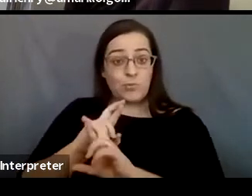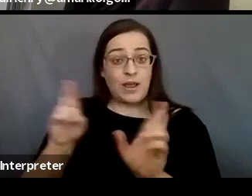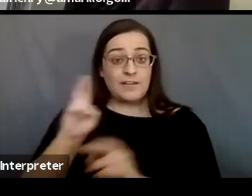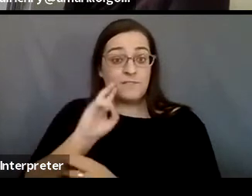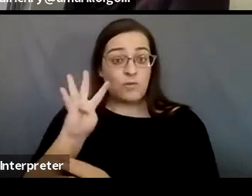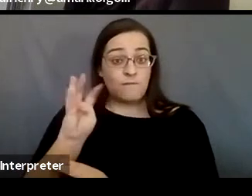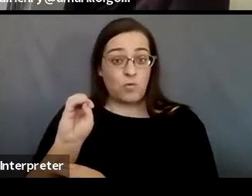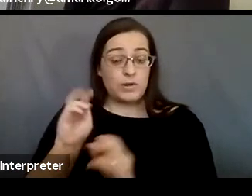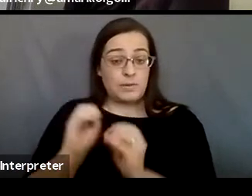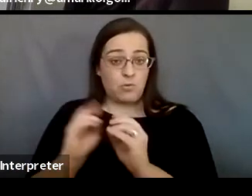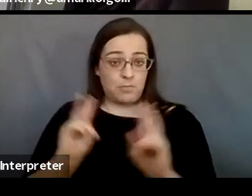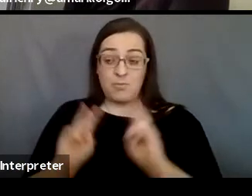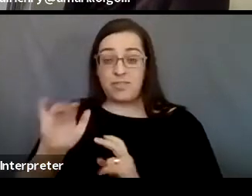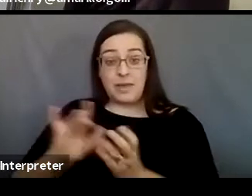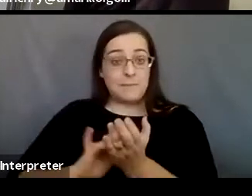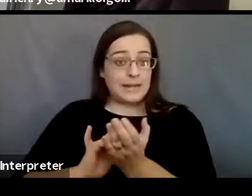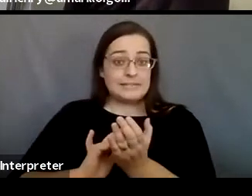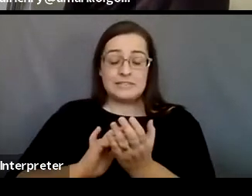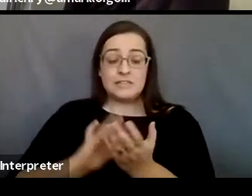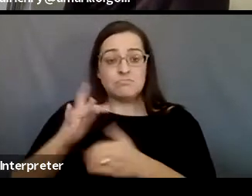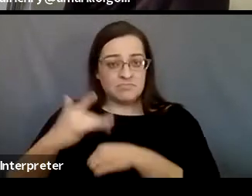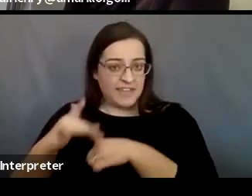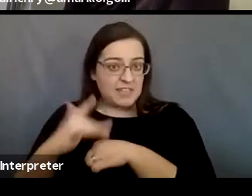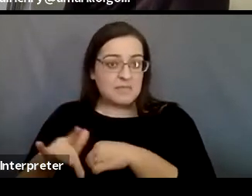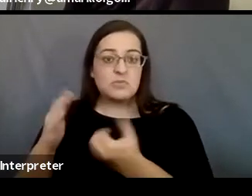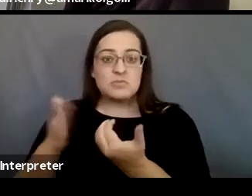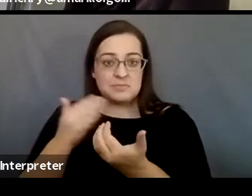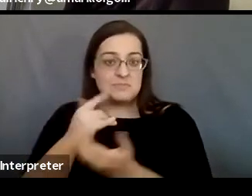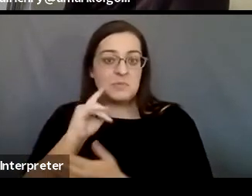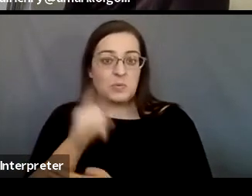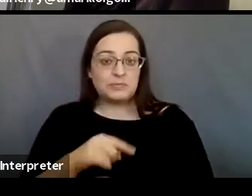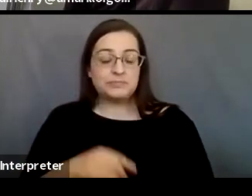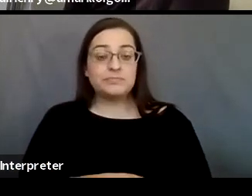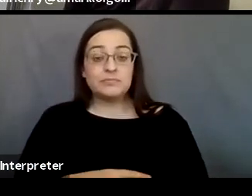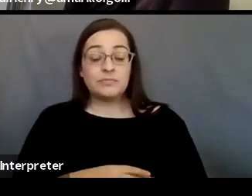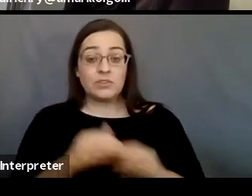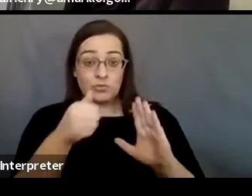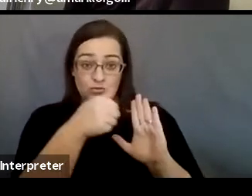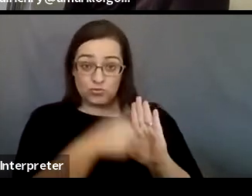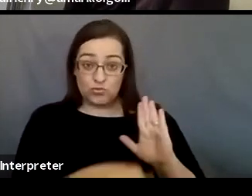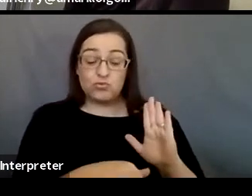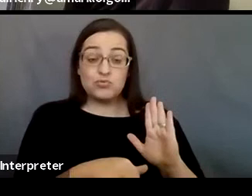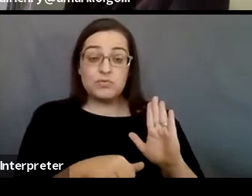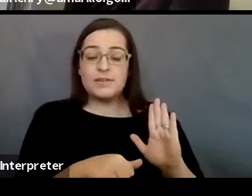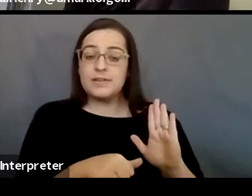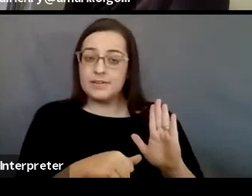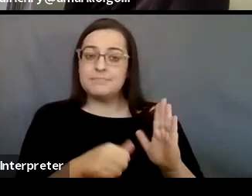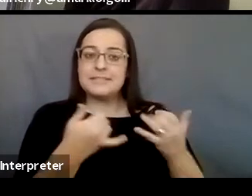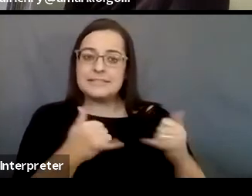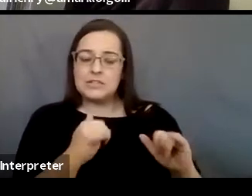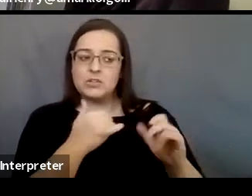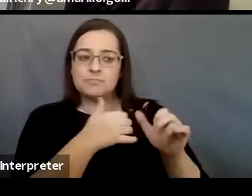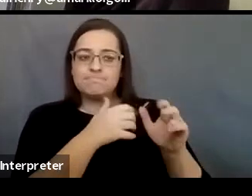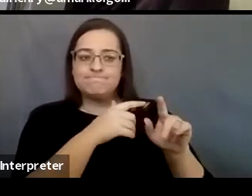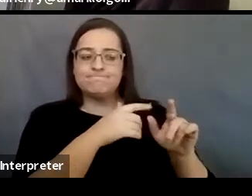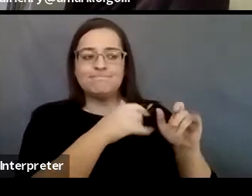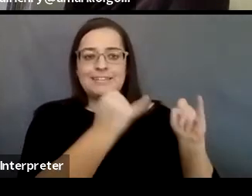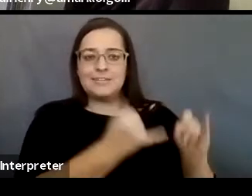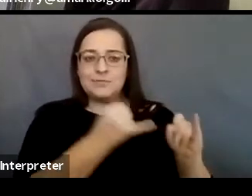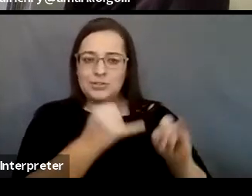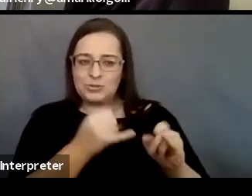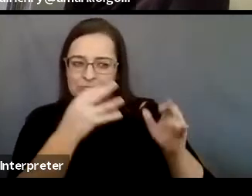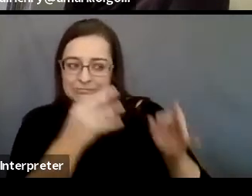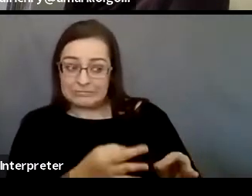no challenges getting this particular medication at this point. When it comes to surgeries, right now we're still on a case by case, where if we can do an